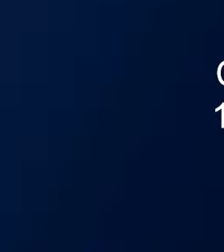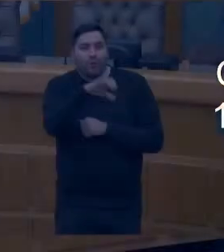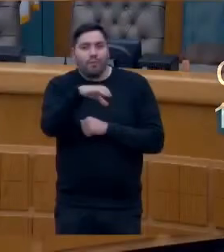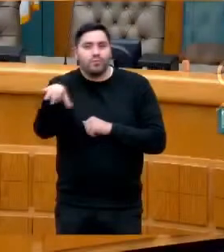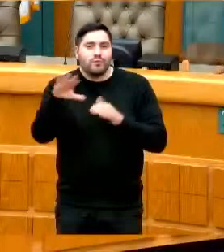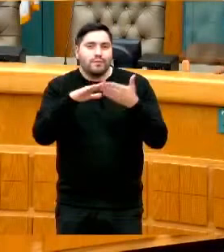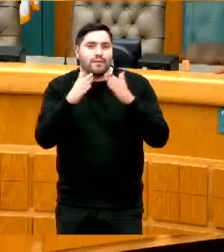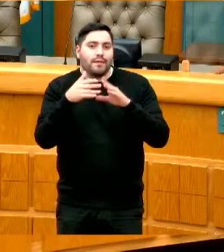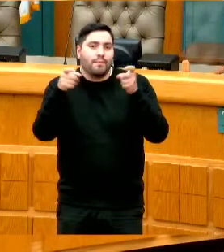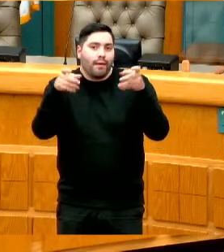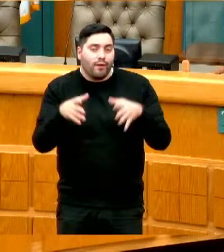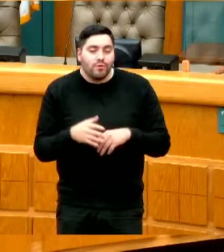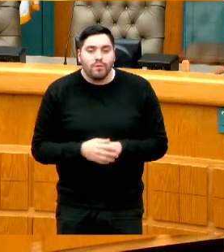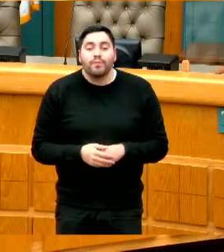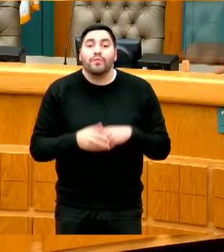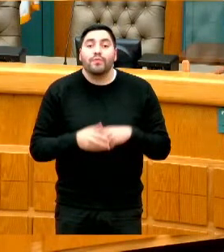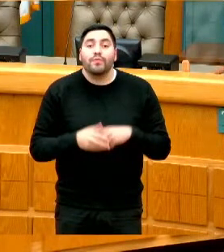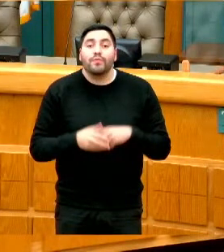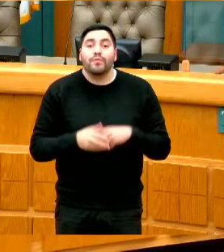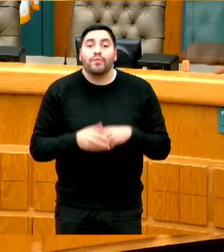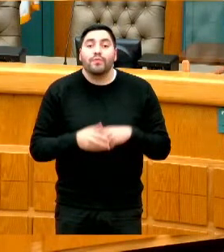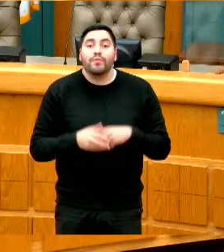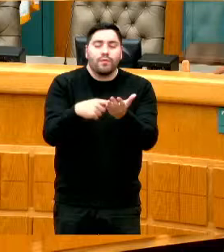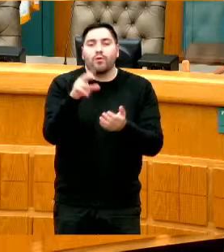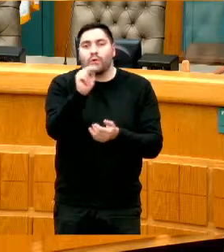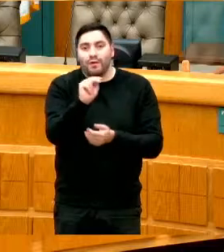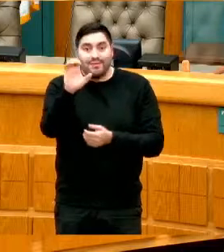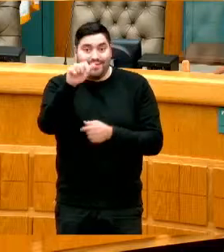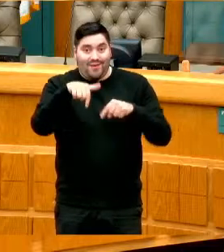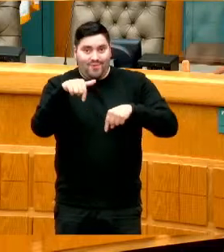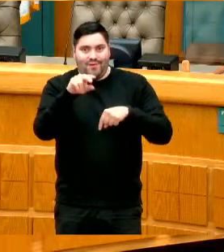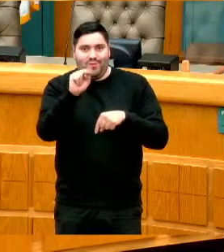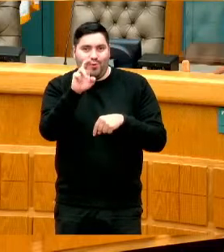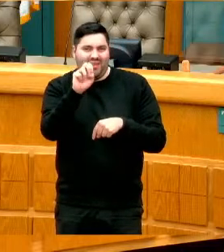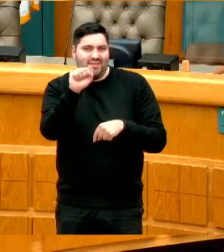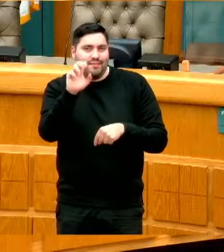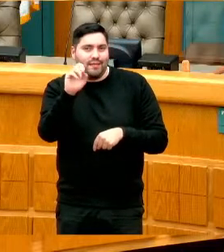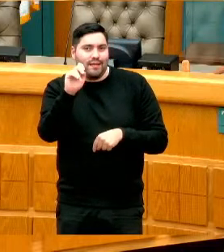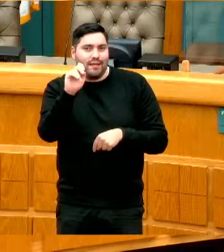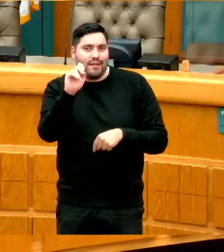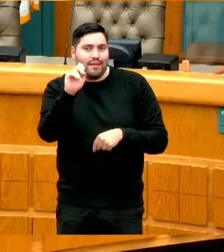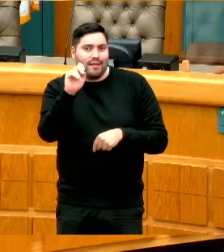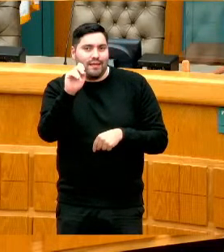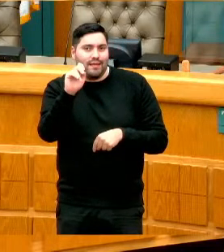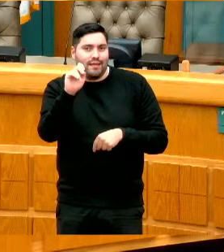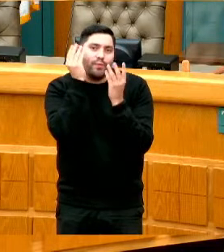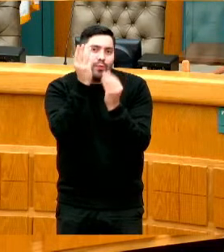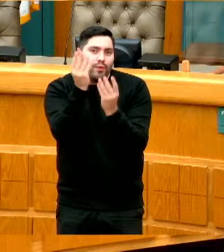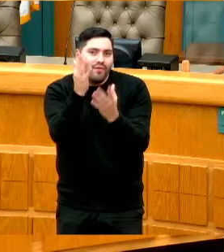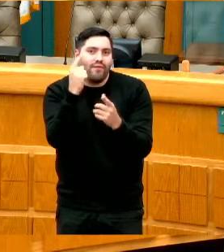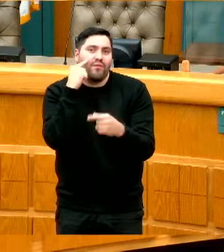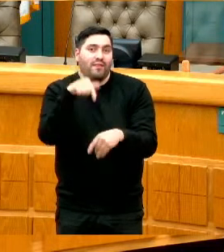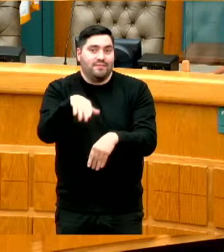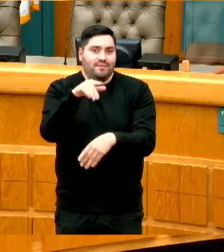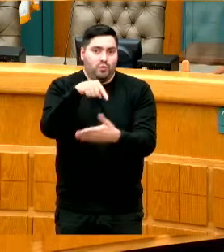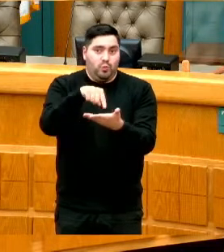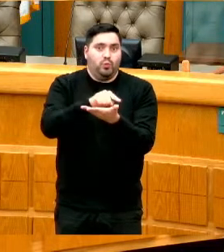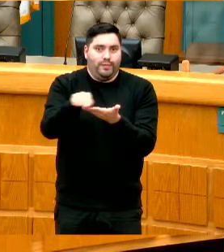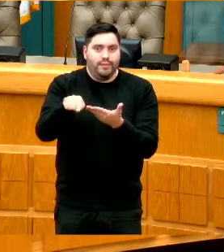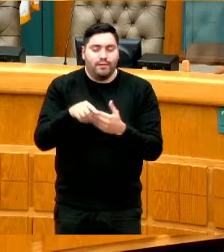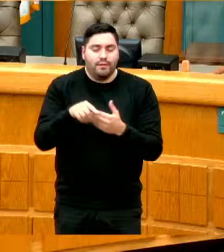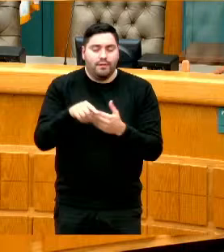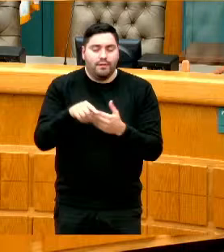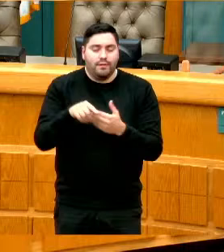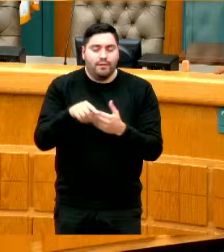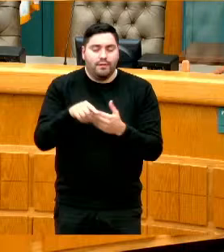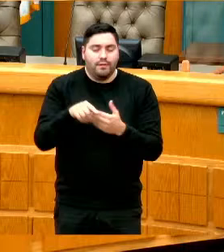And I'm going to begin our Nueces County, City of Corpus Christi COVID briefing for this afternoon or for this week. I'll